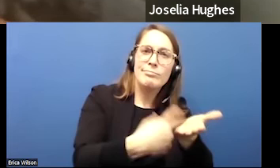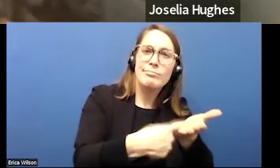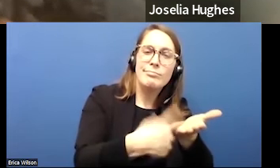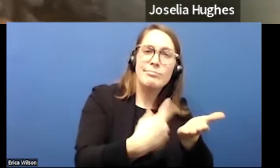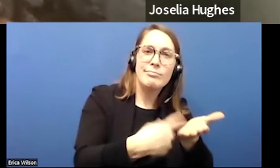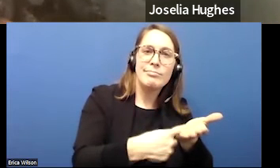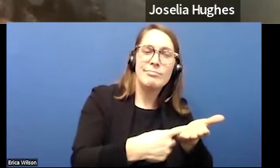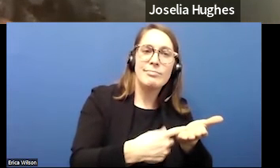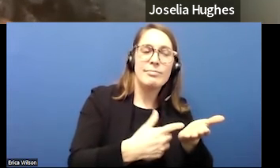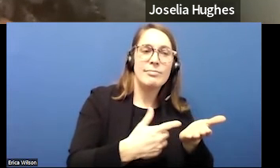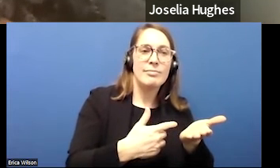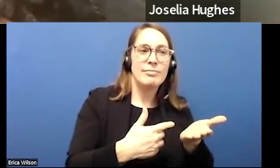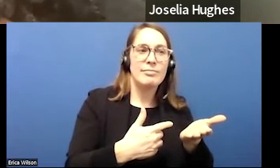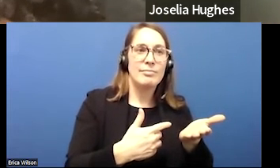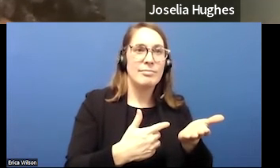Um,